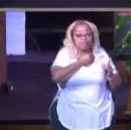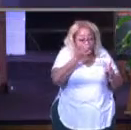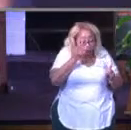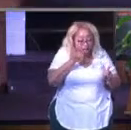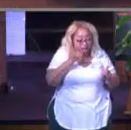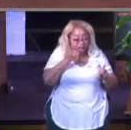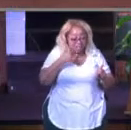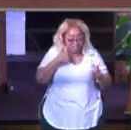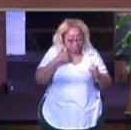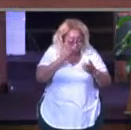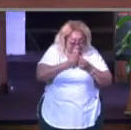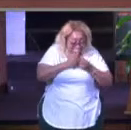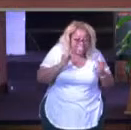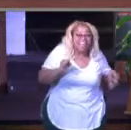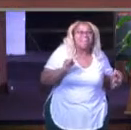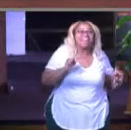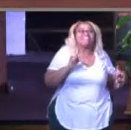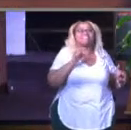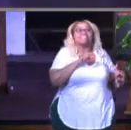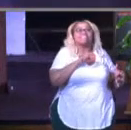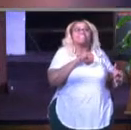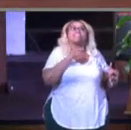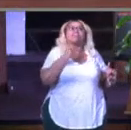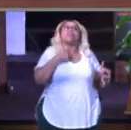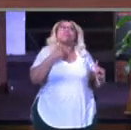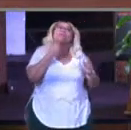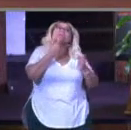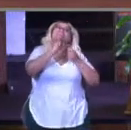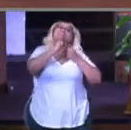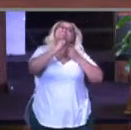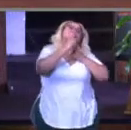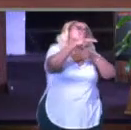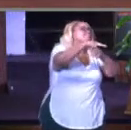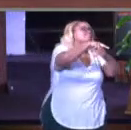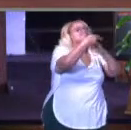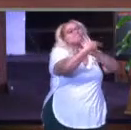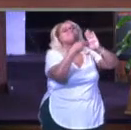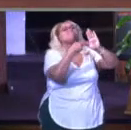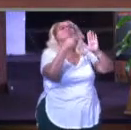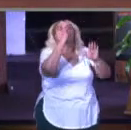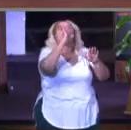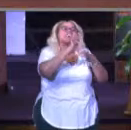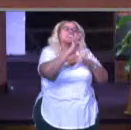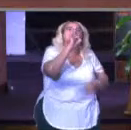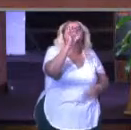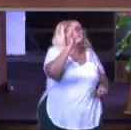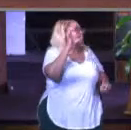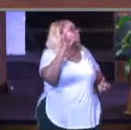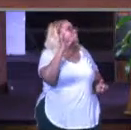Because when we are saved, we are sealed by God's Spirit.